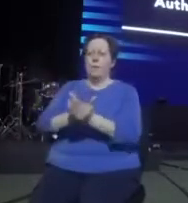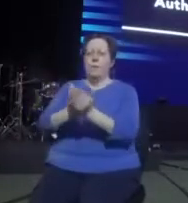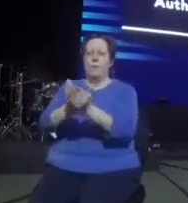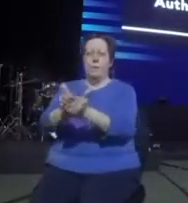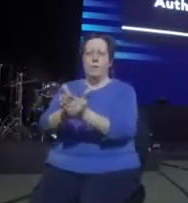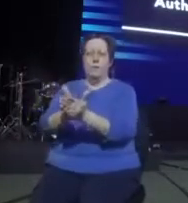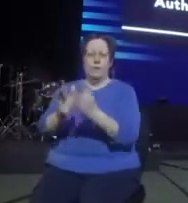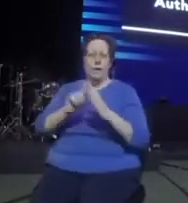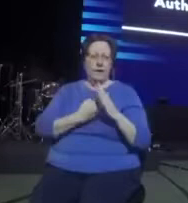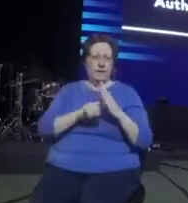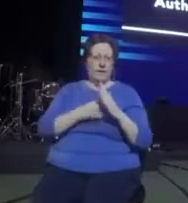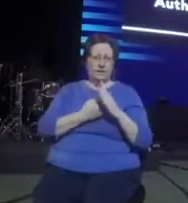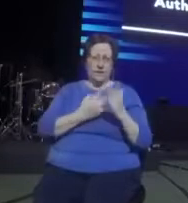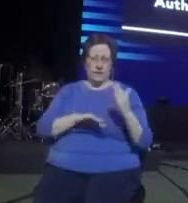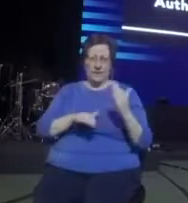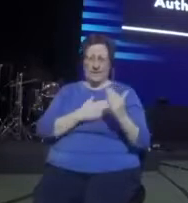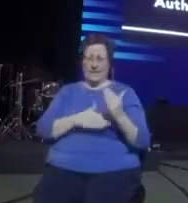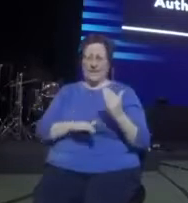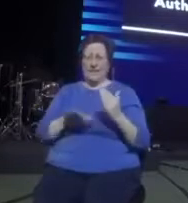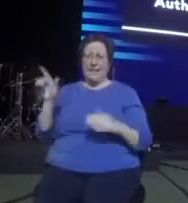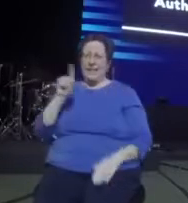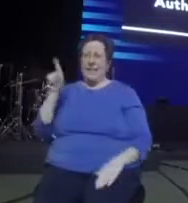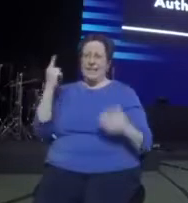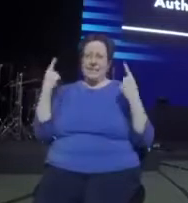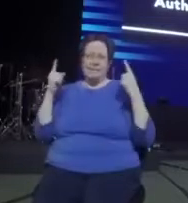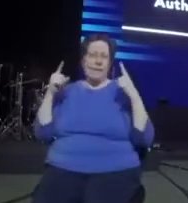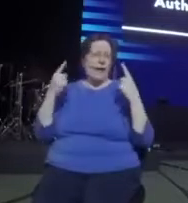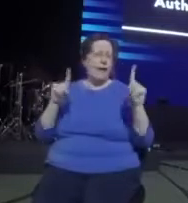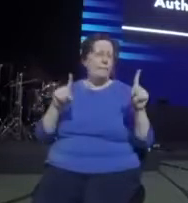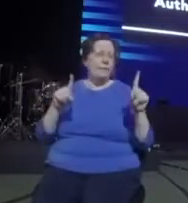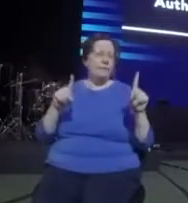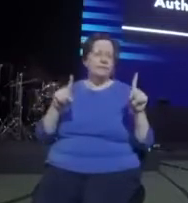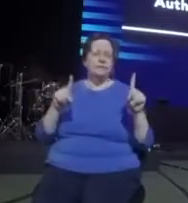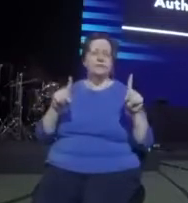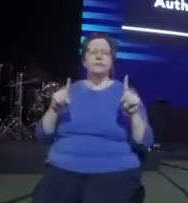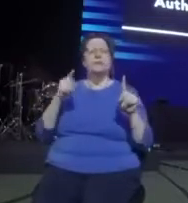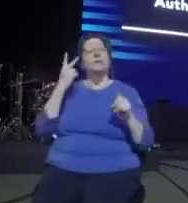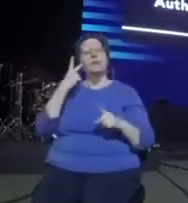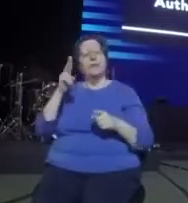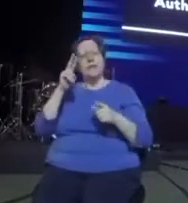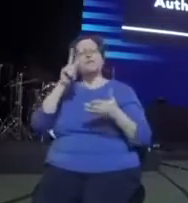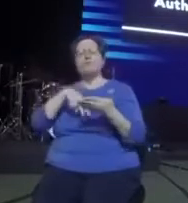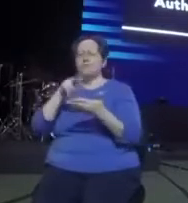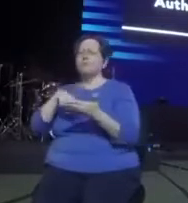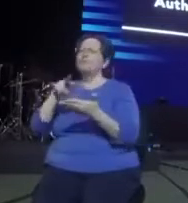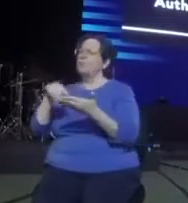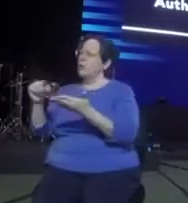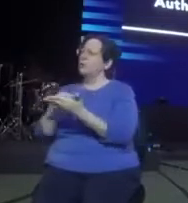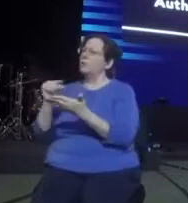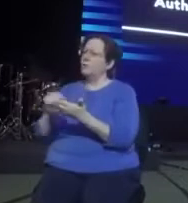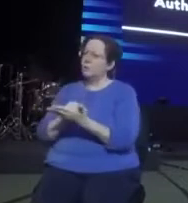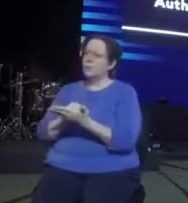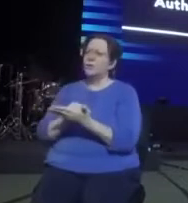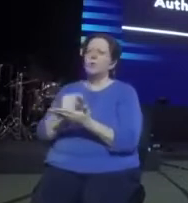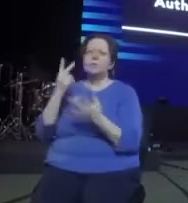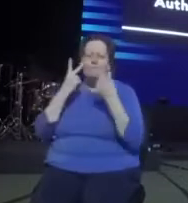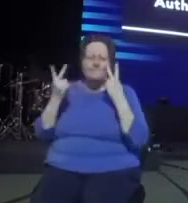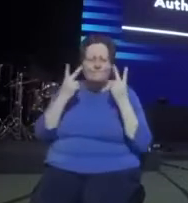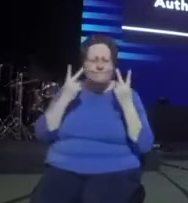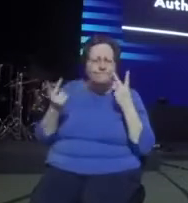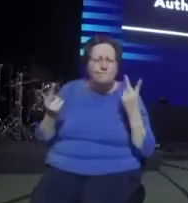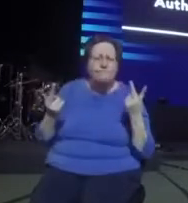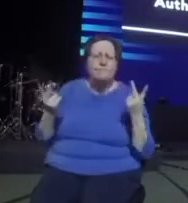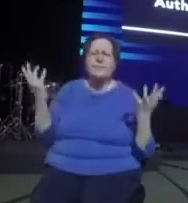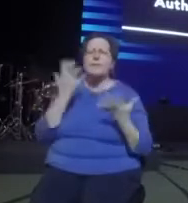to sink, and something takes place. In fact, let's go back and let's read the scripture, because what you're going to see here is such